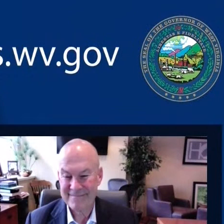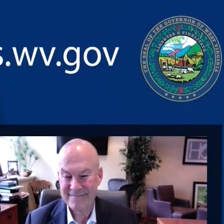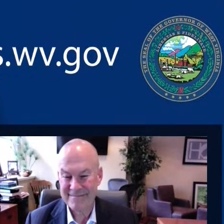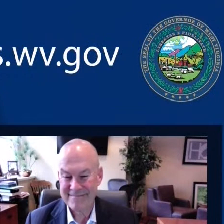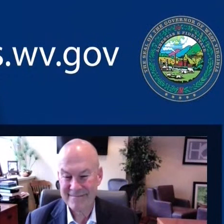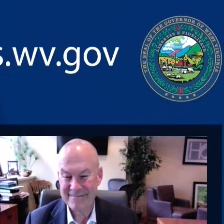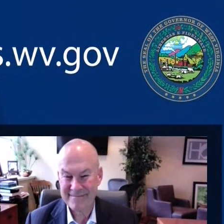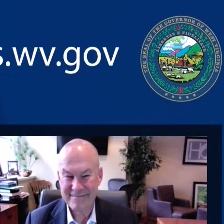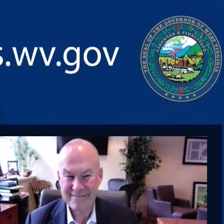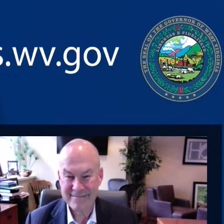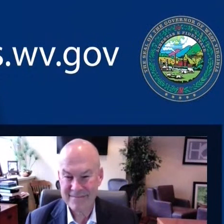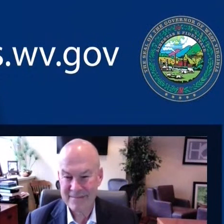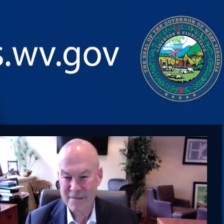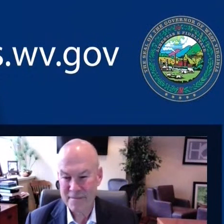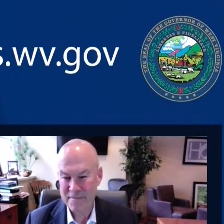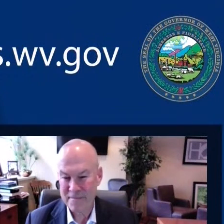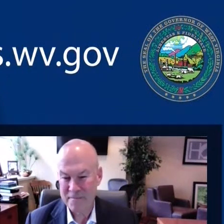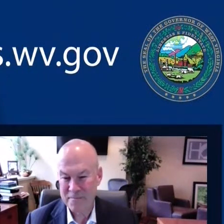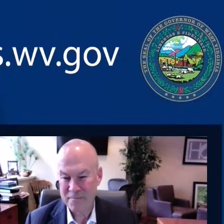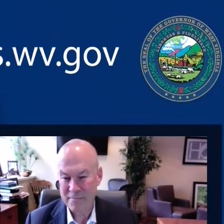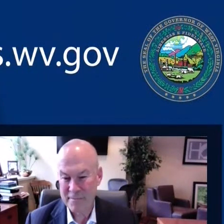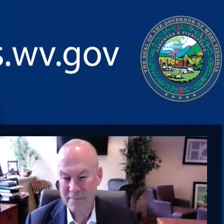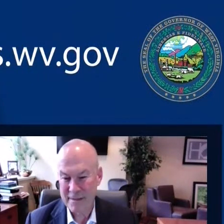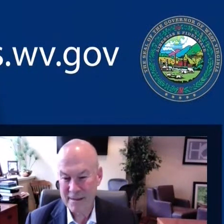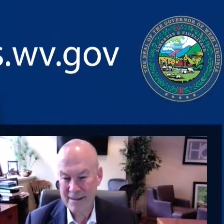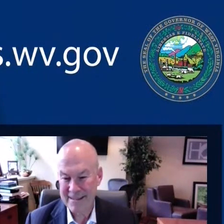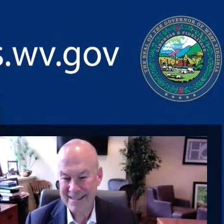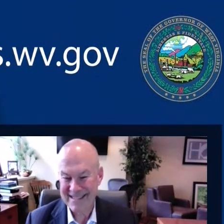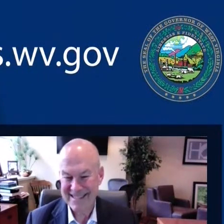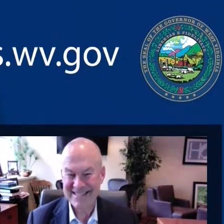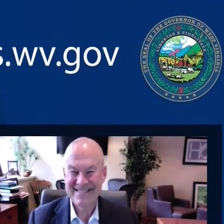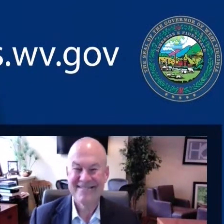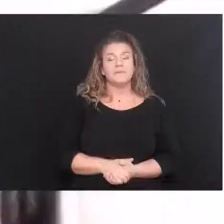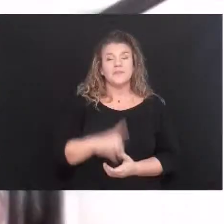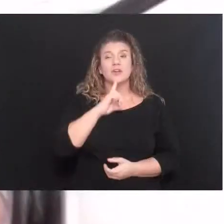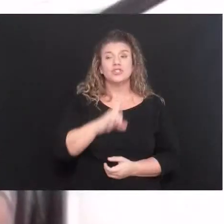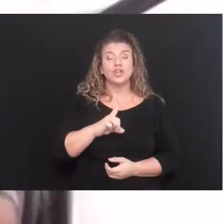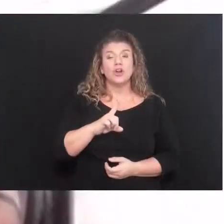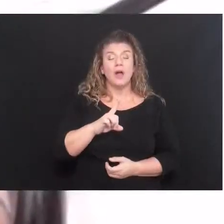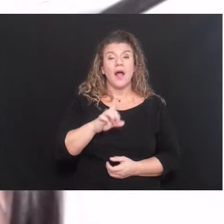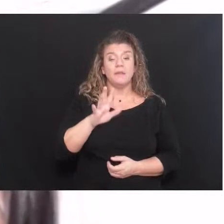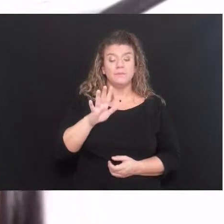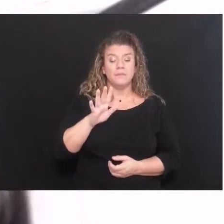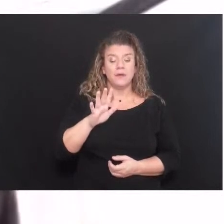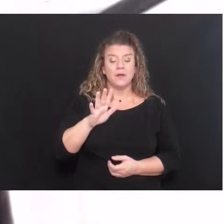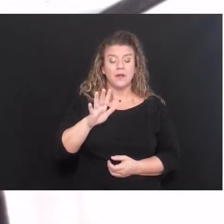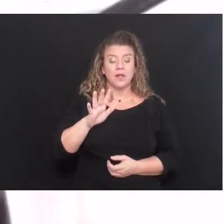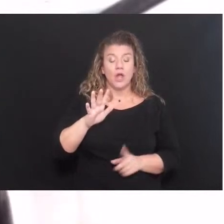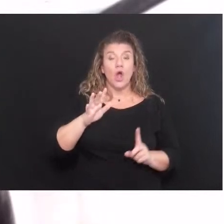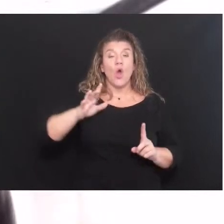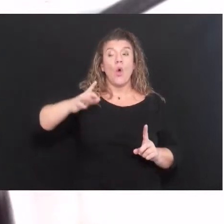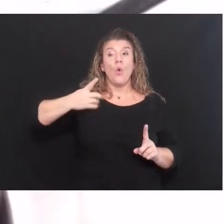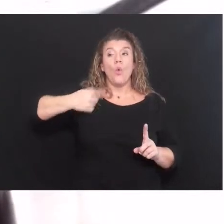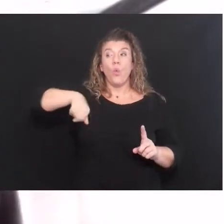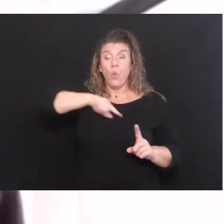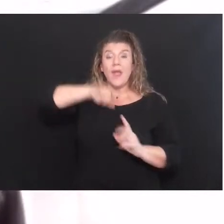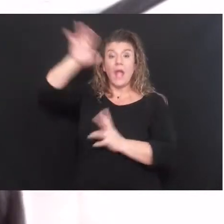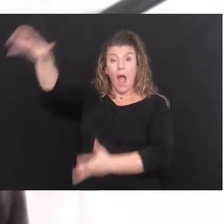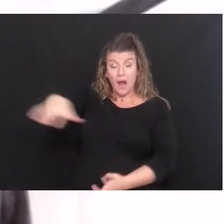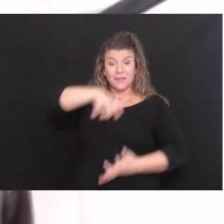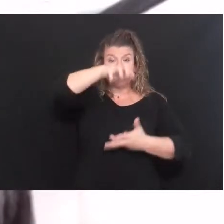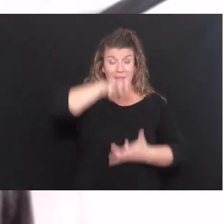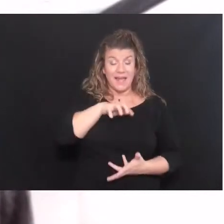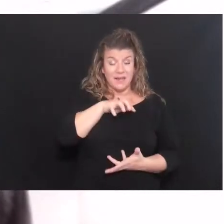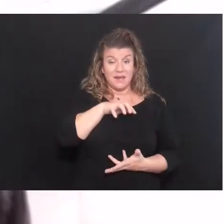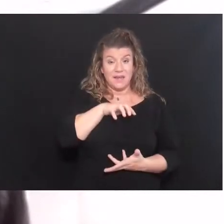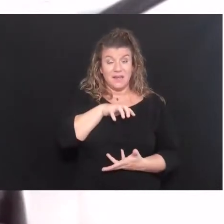can defer to Clay, whatever. Sure, Governor, I can. Mark, so we got a supply in that